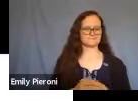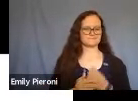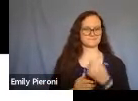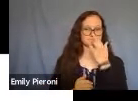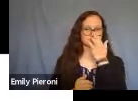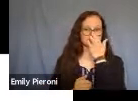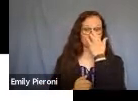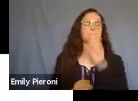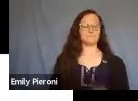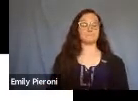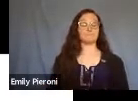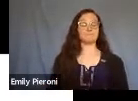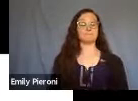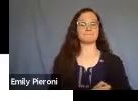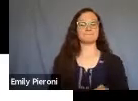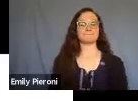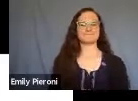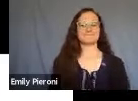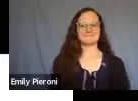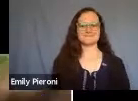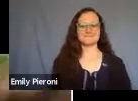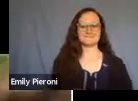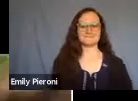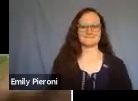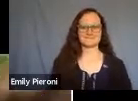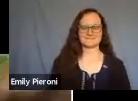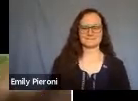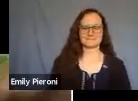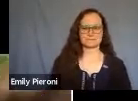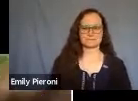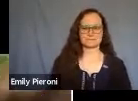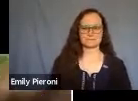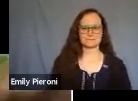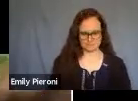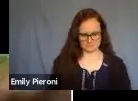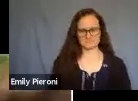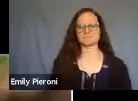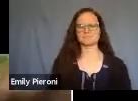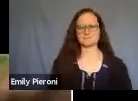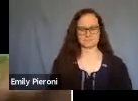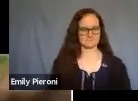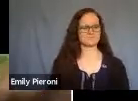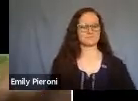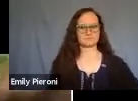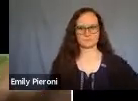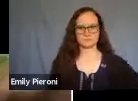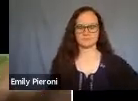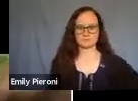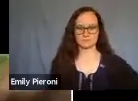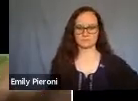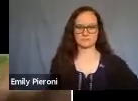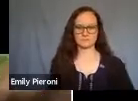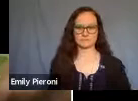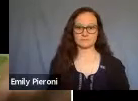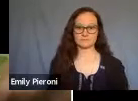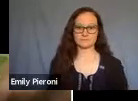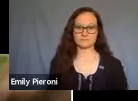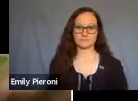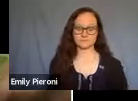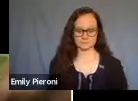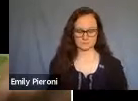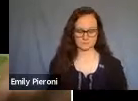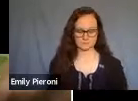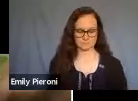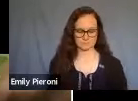Mentioned other specialty crops like hops that are being grown here. Some of the types of analysis, nutrient analysis that